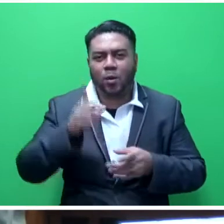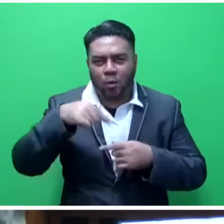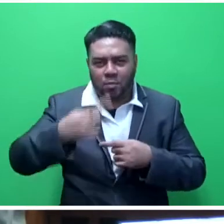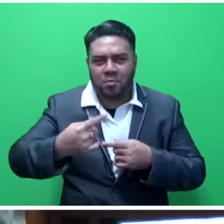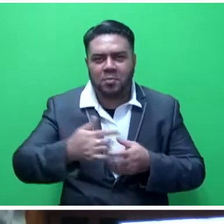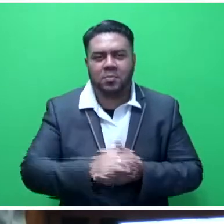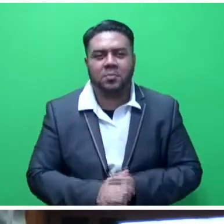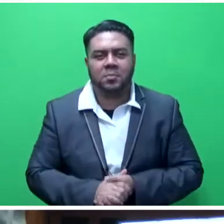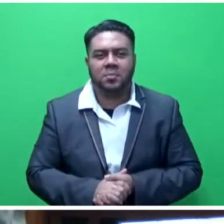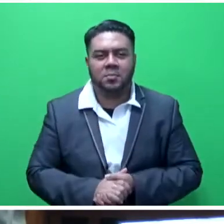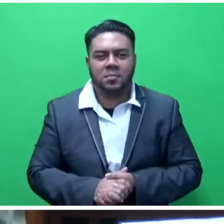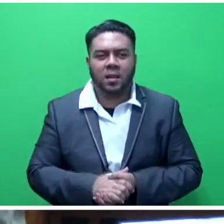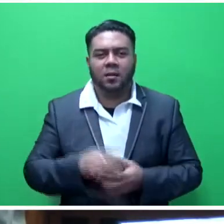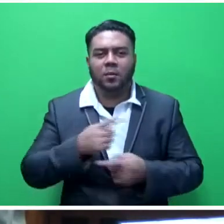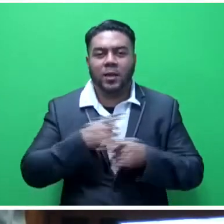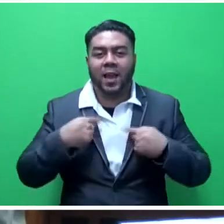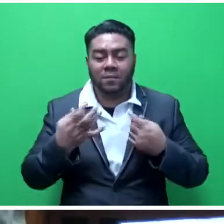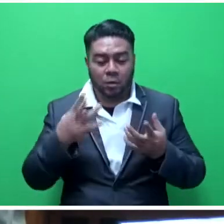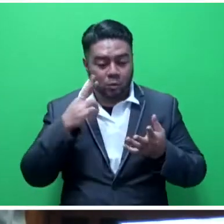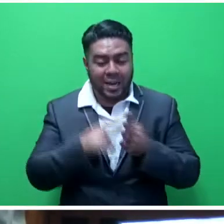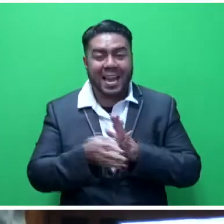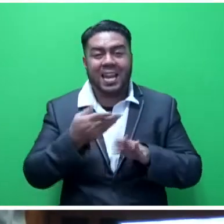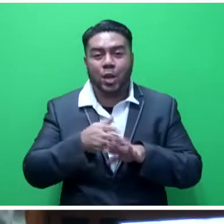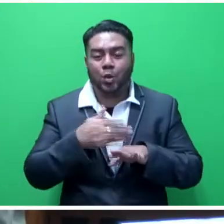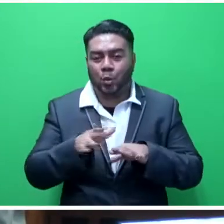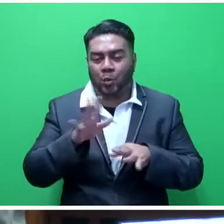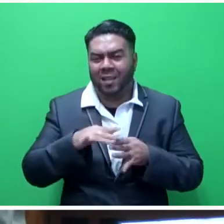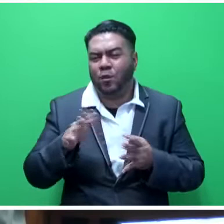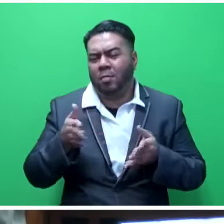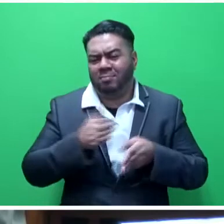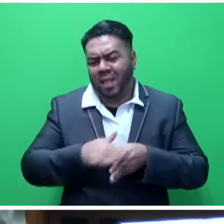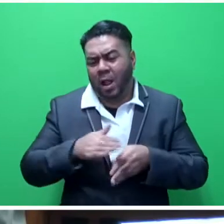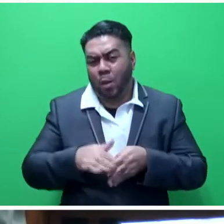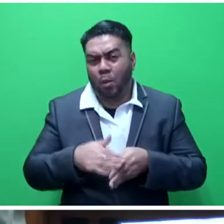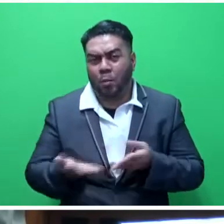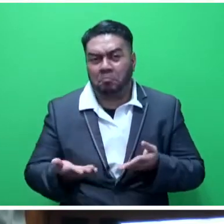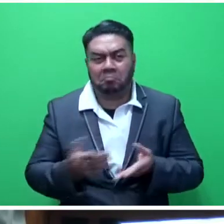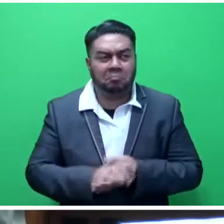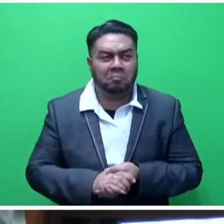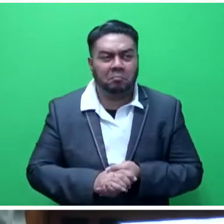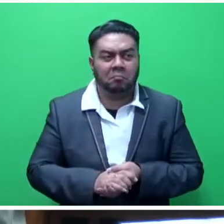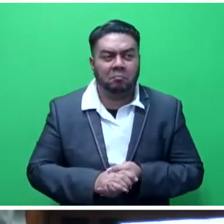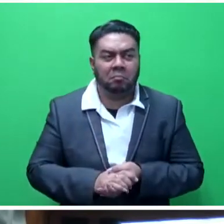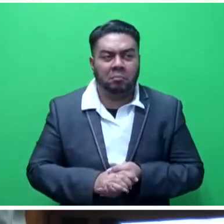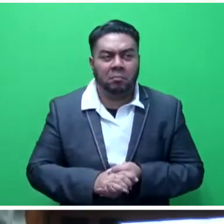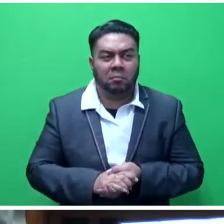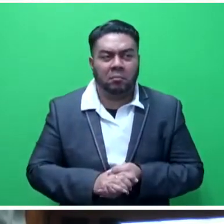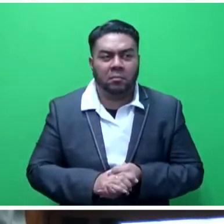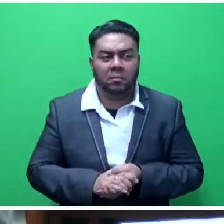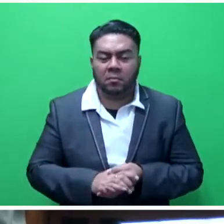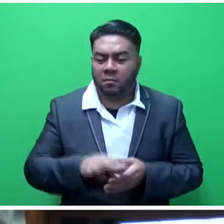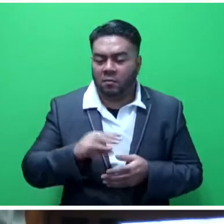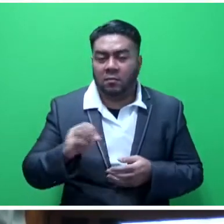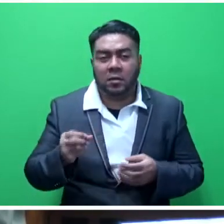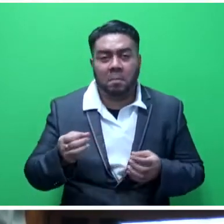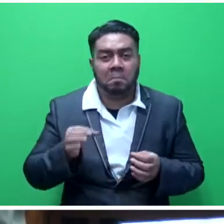have released new varieties of crop, whether it's dallo, whether it's pigeon pea. We released